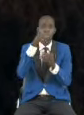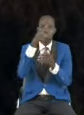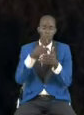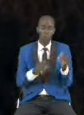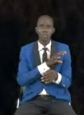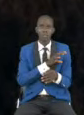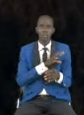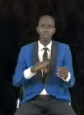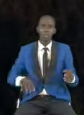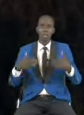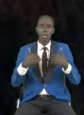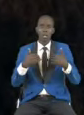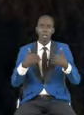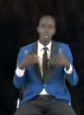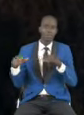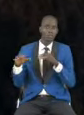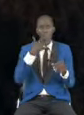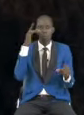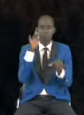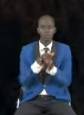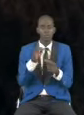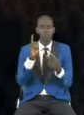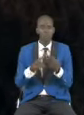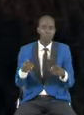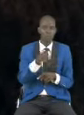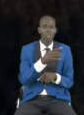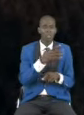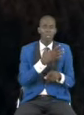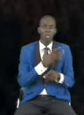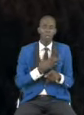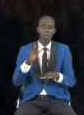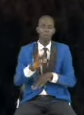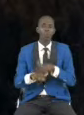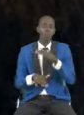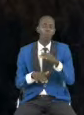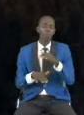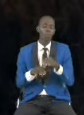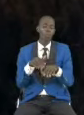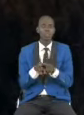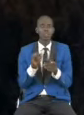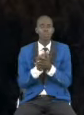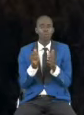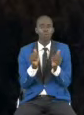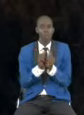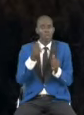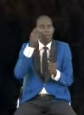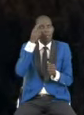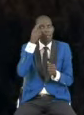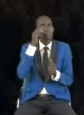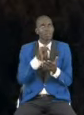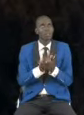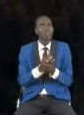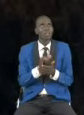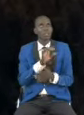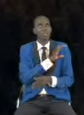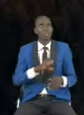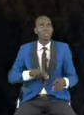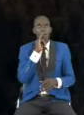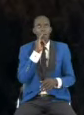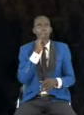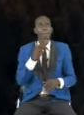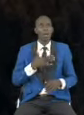and promised for them. And they walk like that with the consciousness, Christ is mine. I belong to